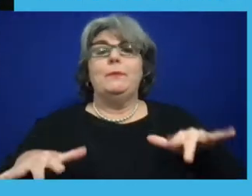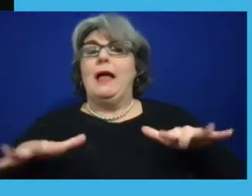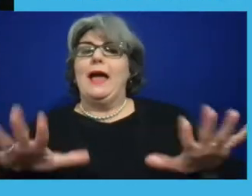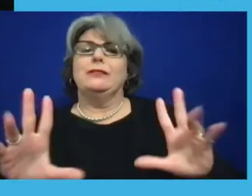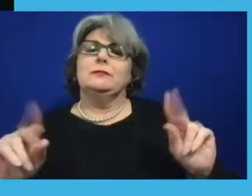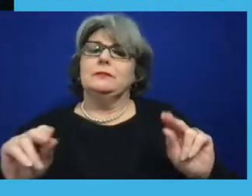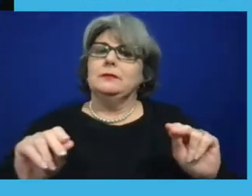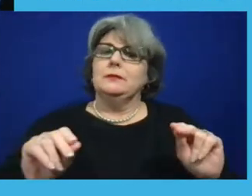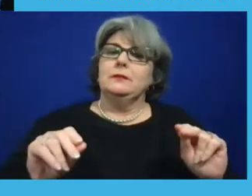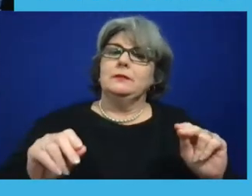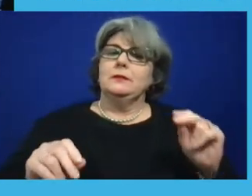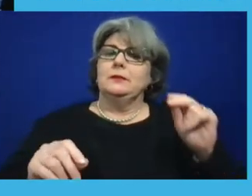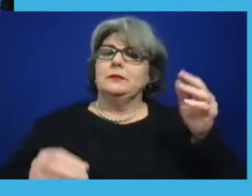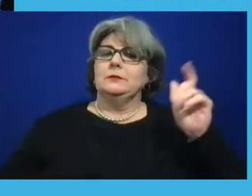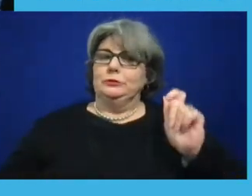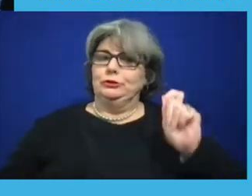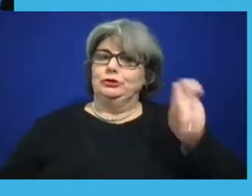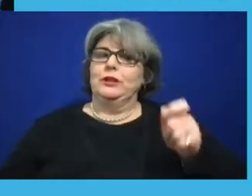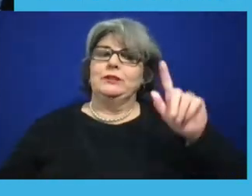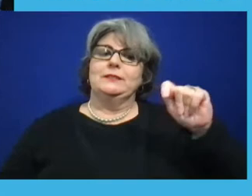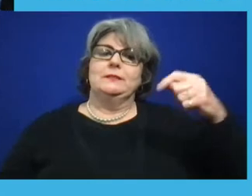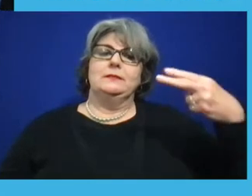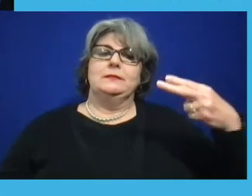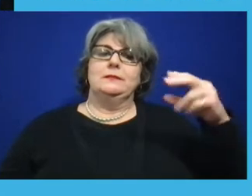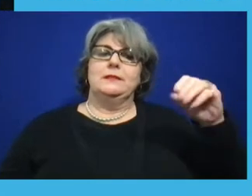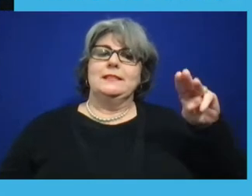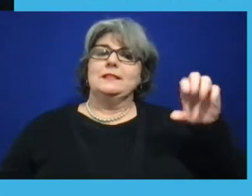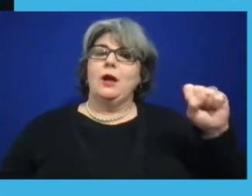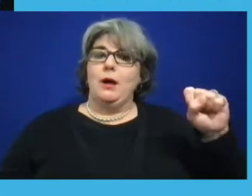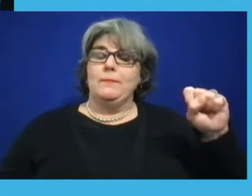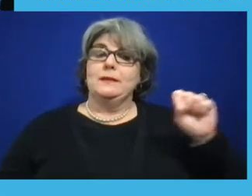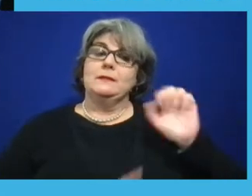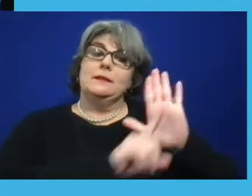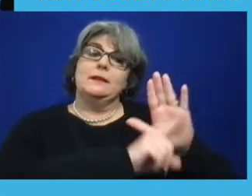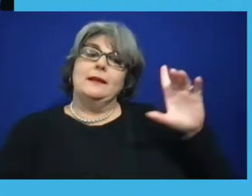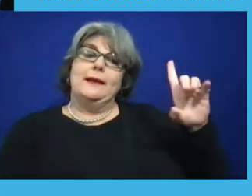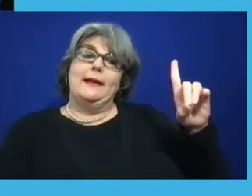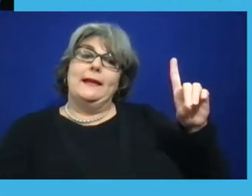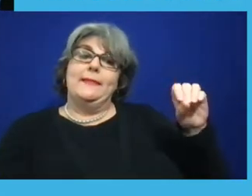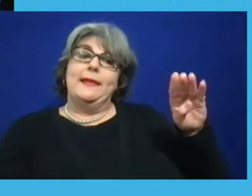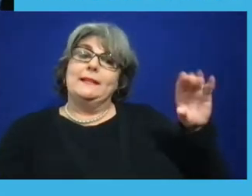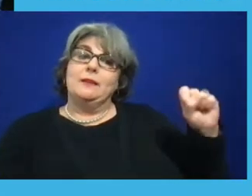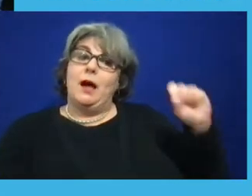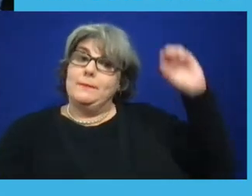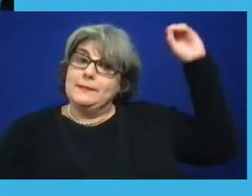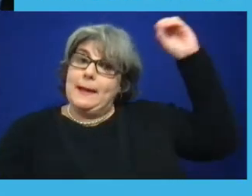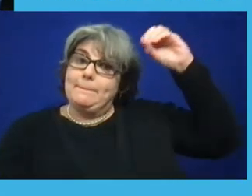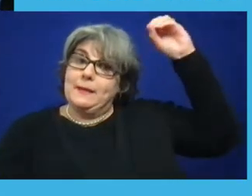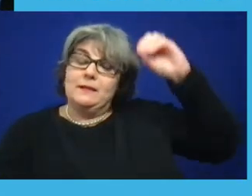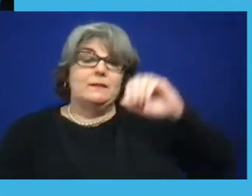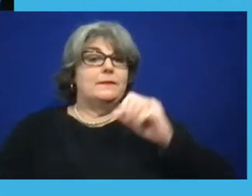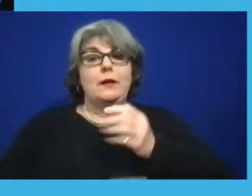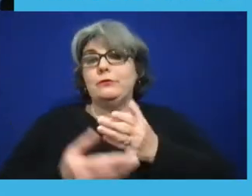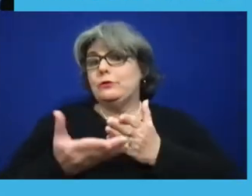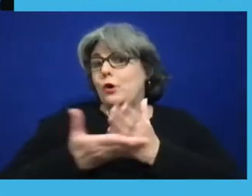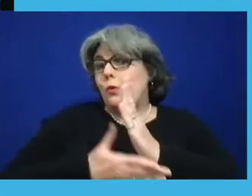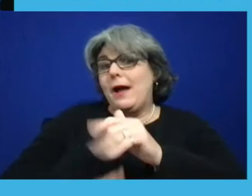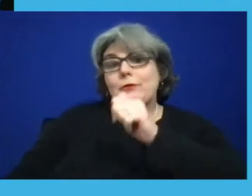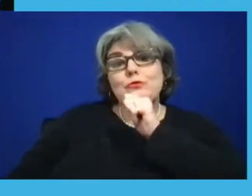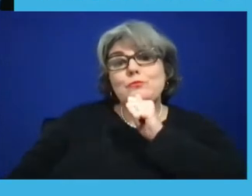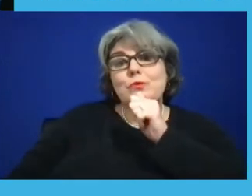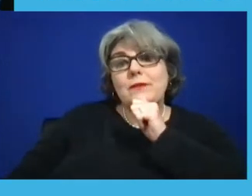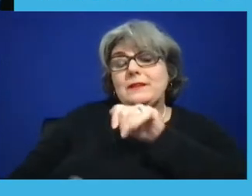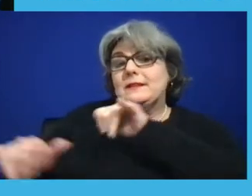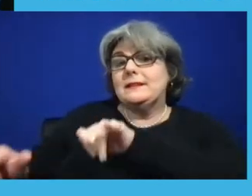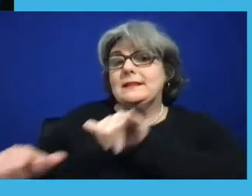trying to, you know, get everybody anxious. Justice Thomas wrote as much in the Dobbs opinion. He